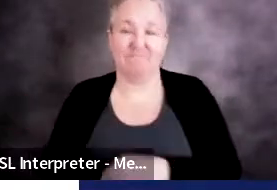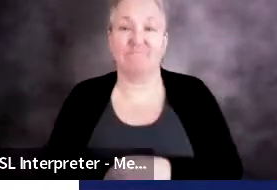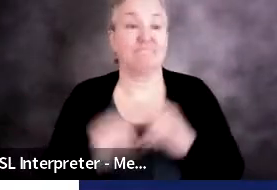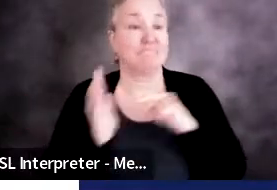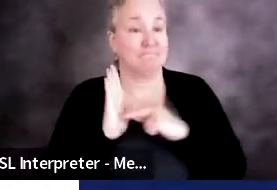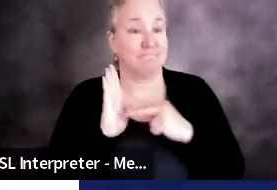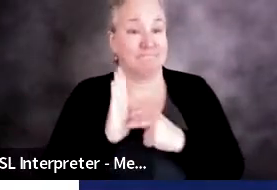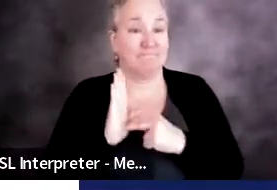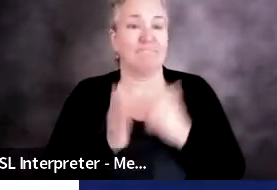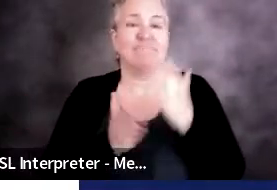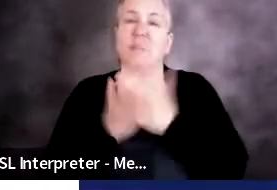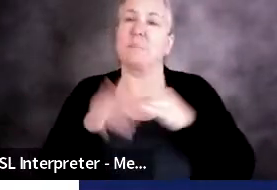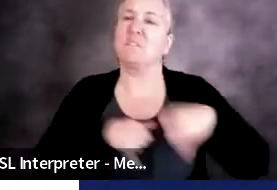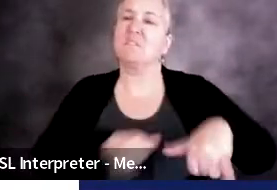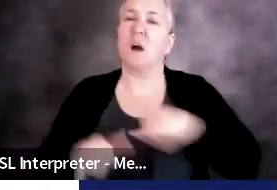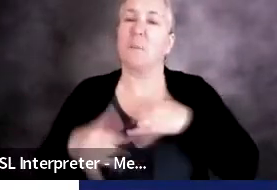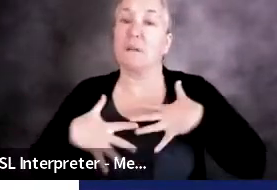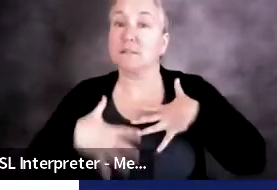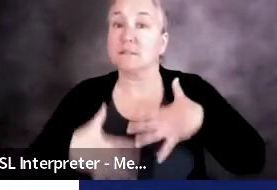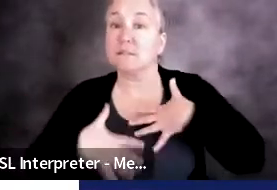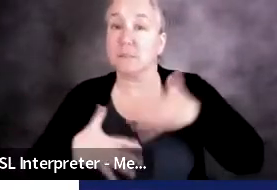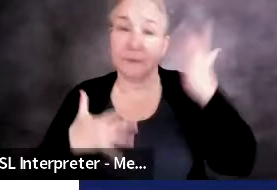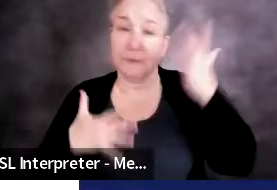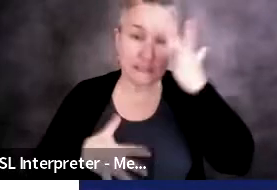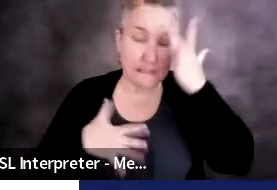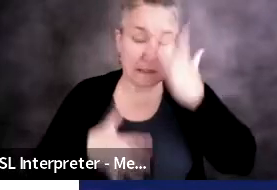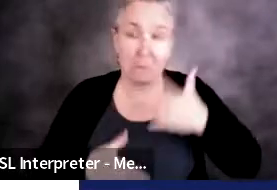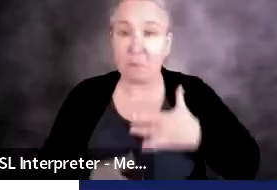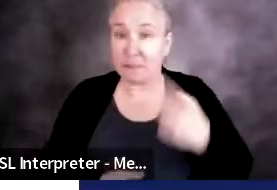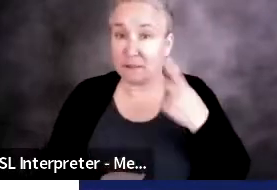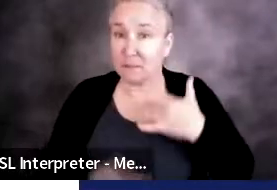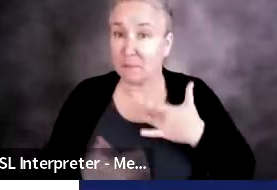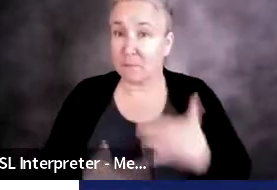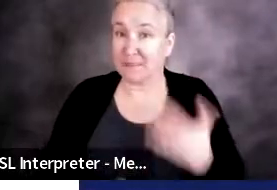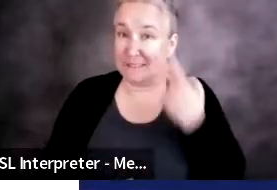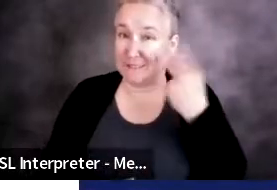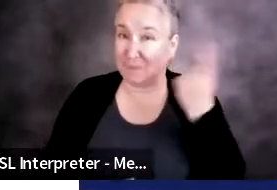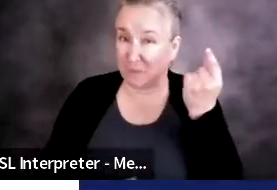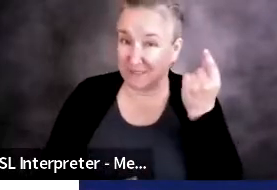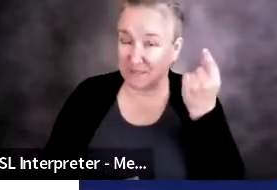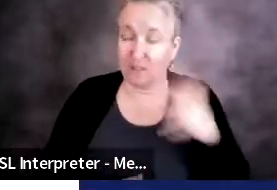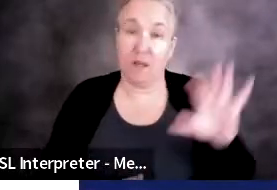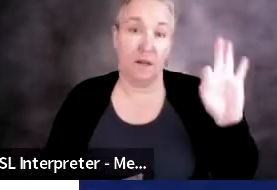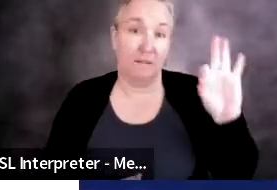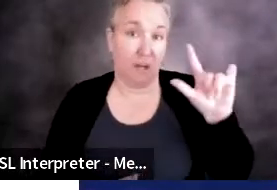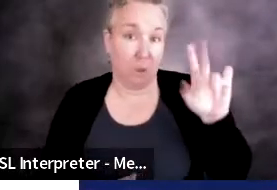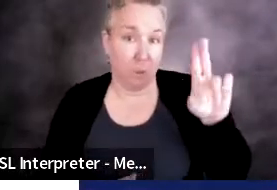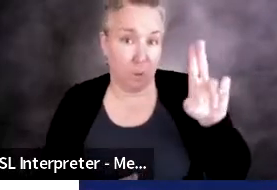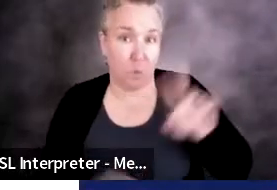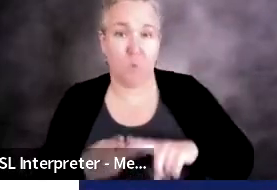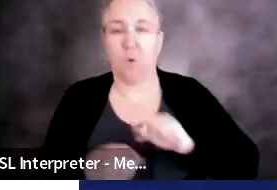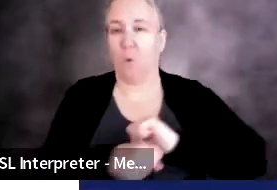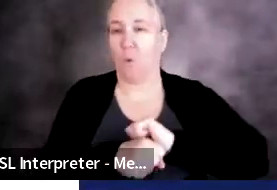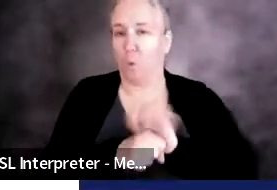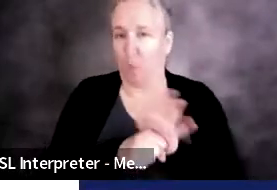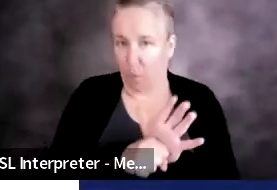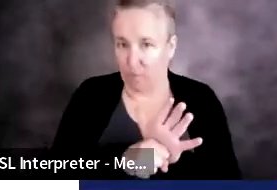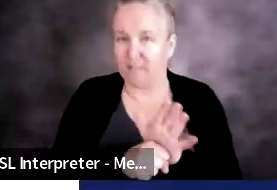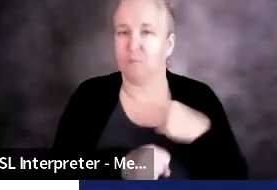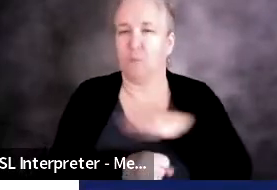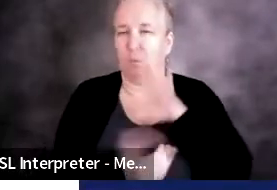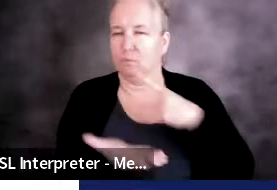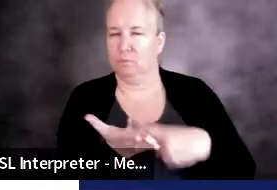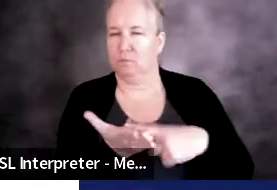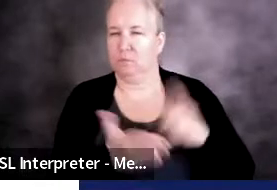those common respiratory diseases we see include seasonal flu and COVID, which we will talk about later,